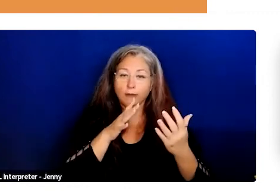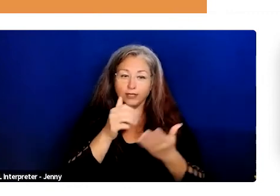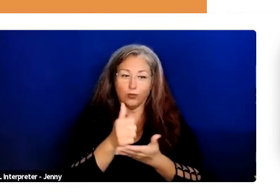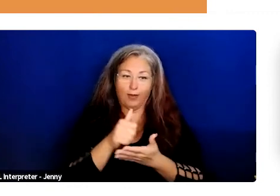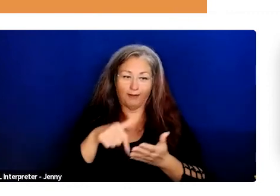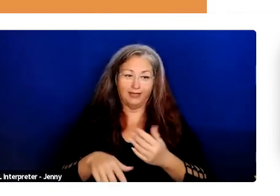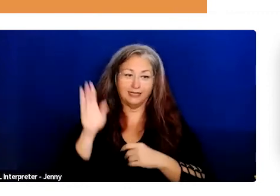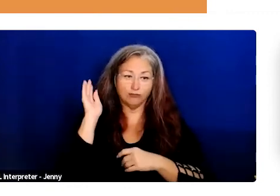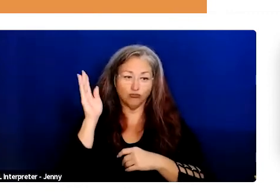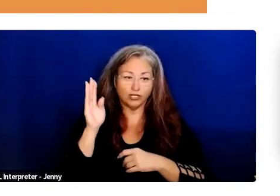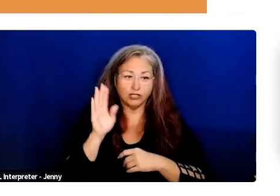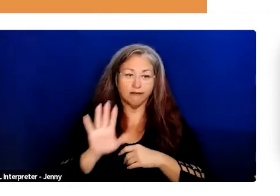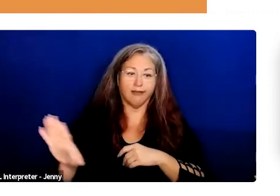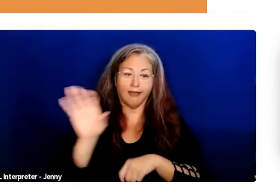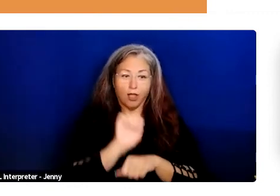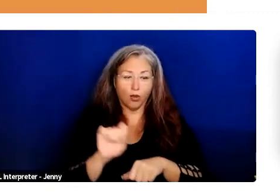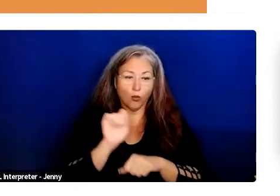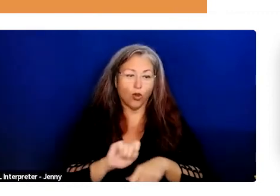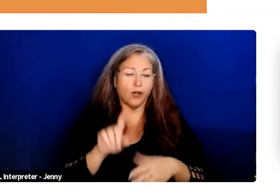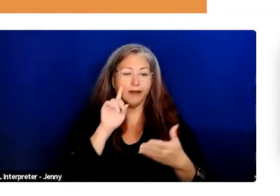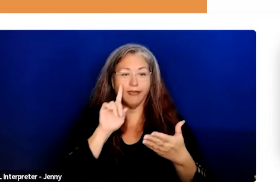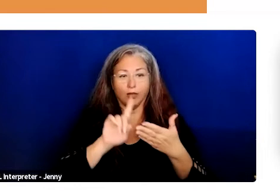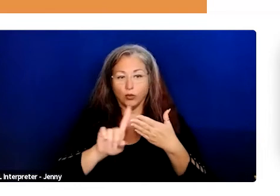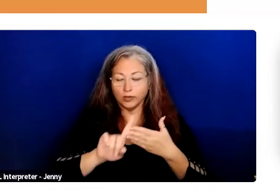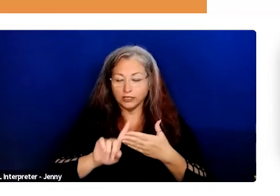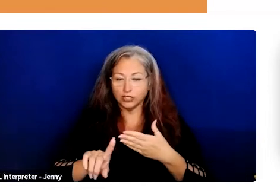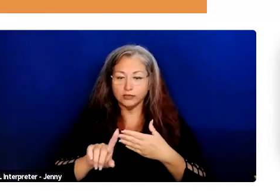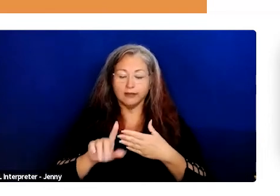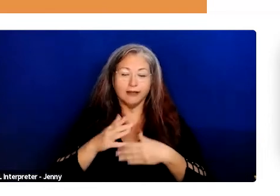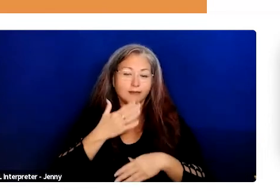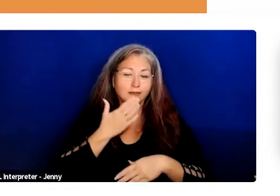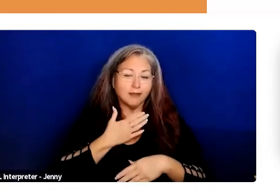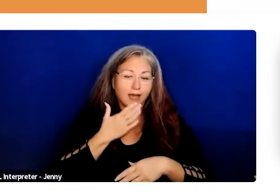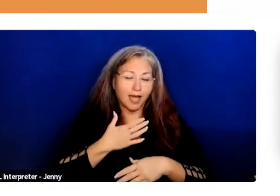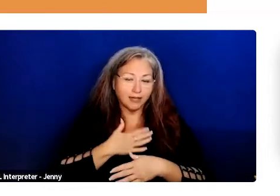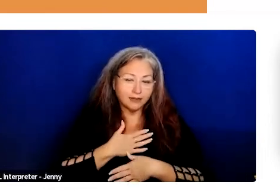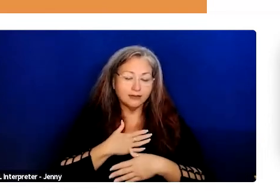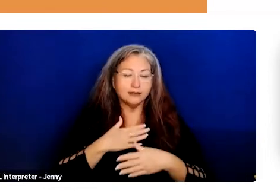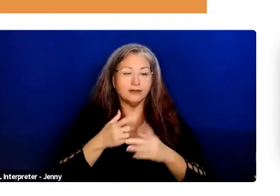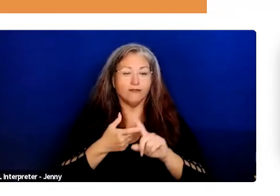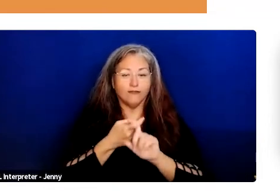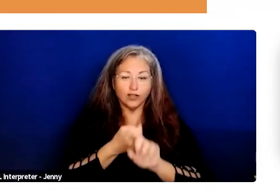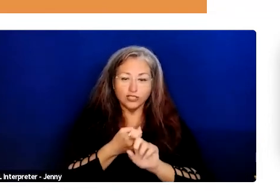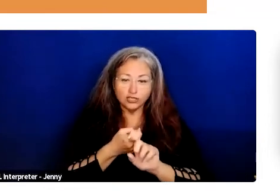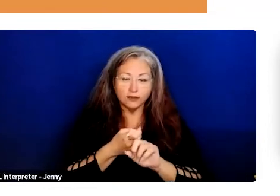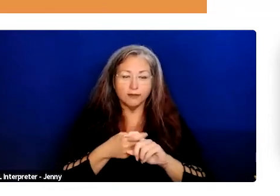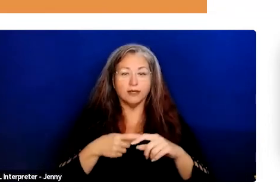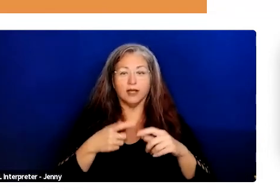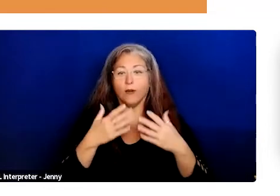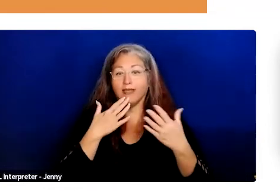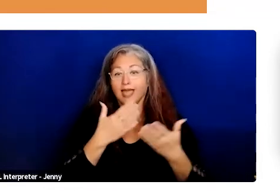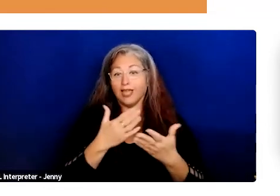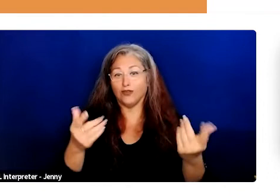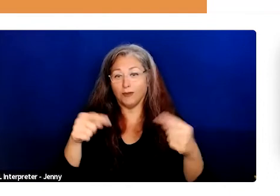presentation, their work, their research, their kindness, and their friendship. And I thank you all for